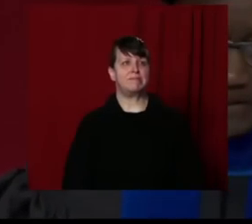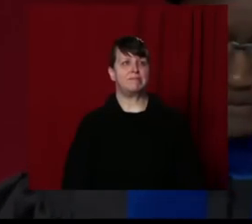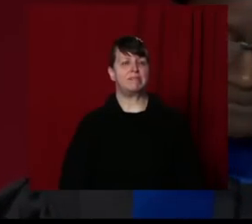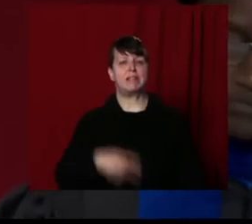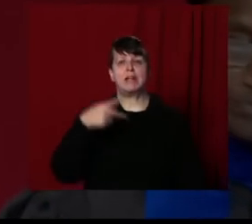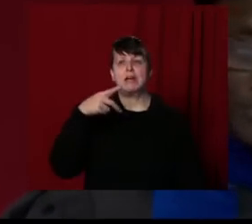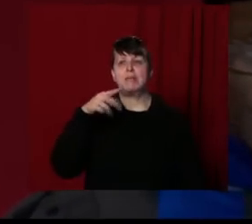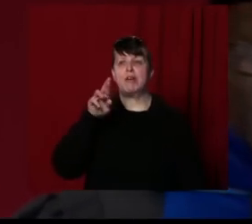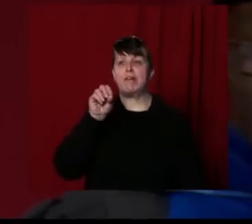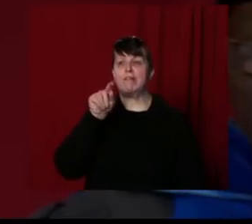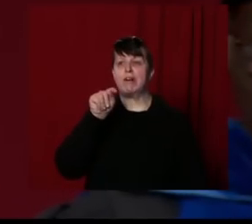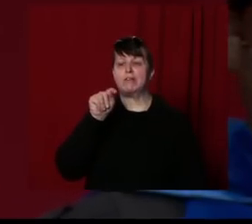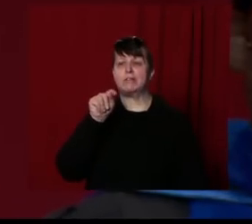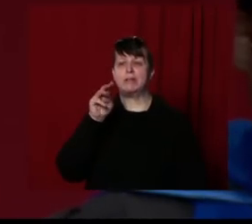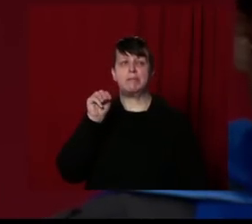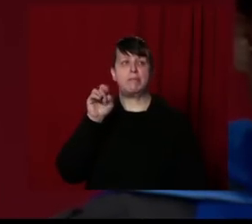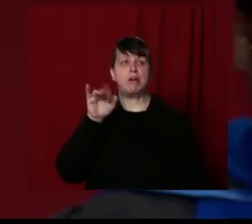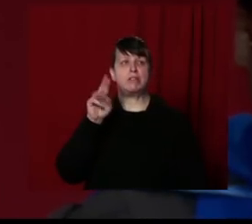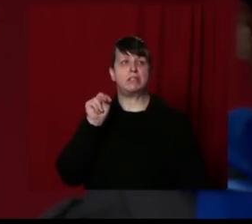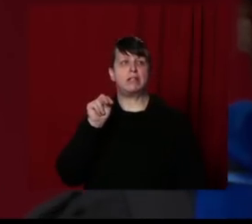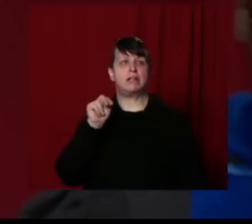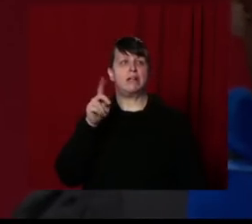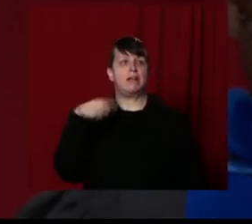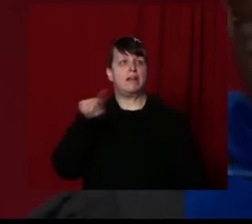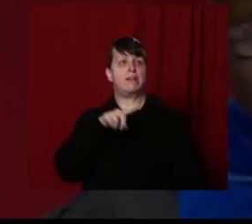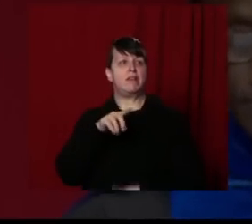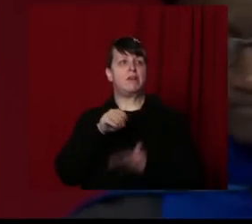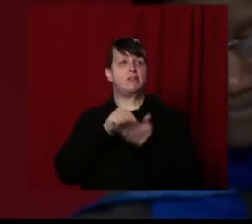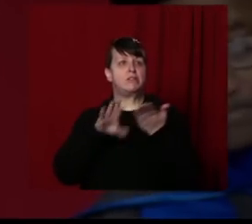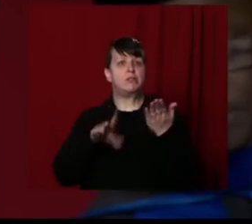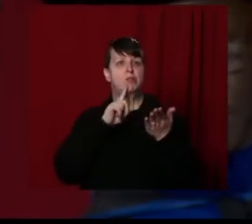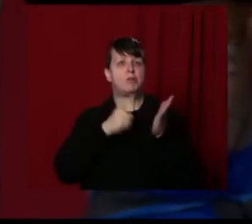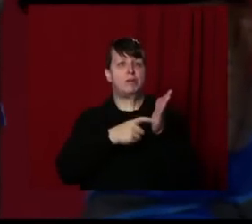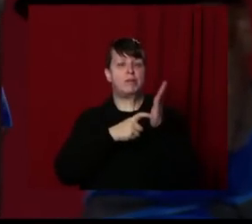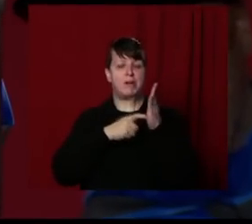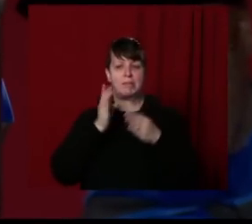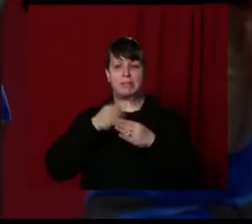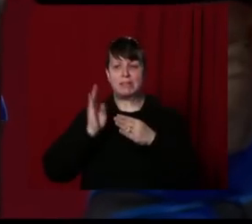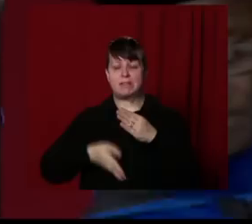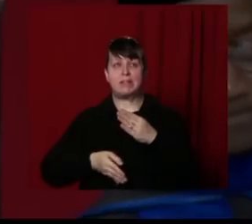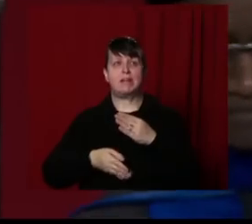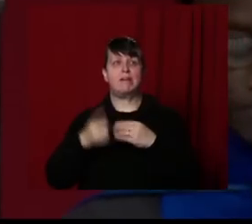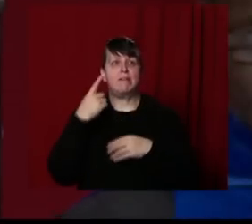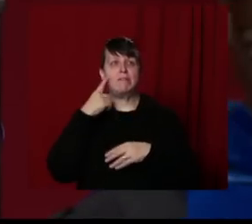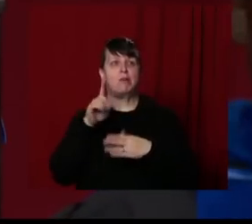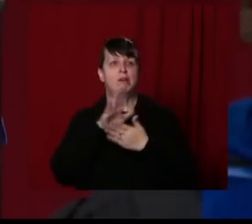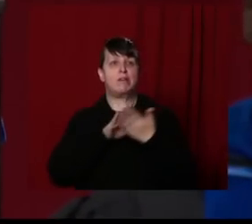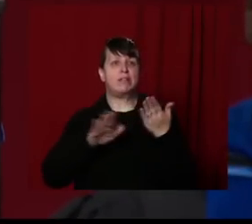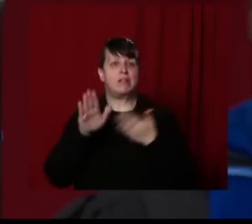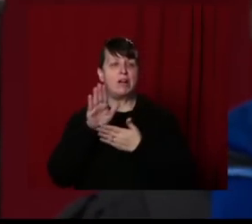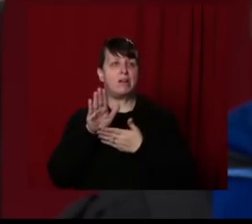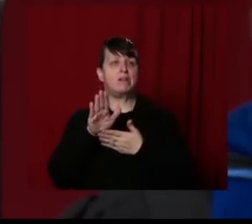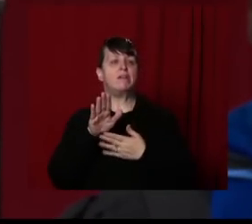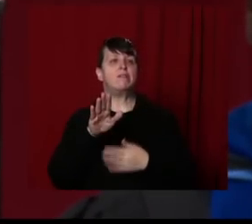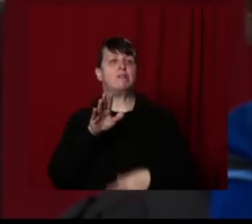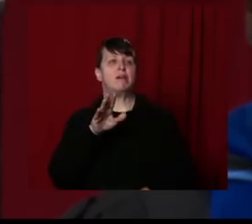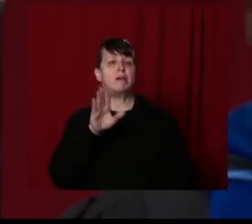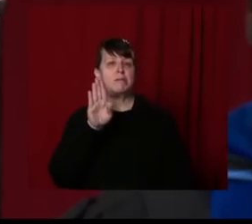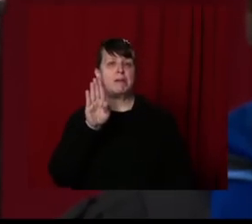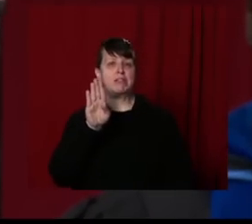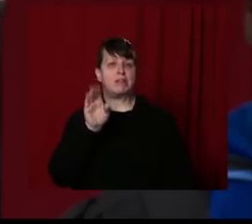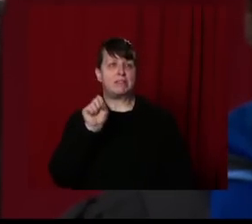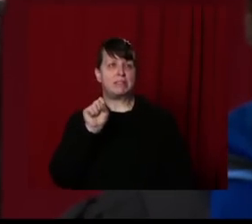Provost Martin, the candidates completing the necessary requirements for the degrees of Bachelor's of Science in